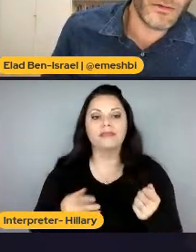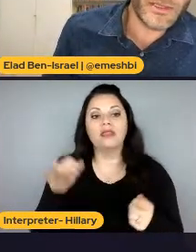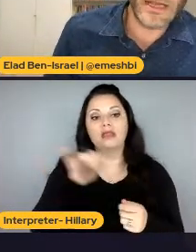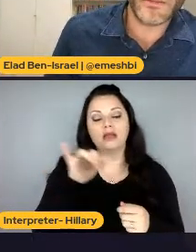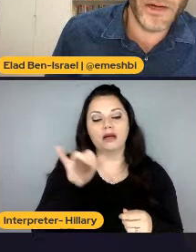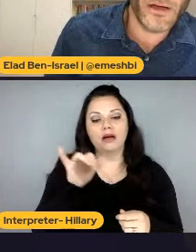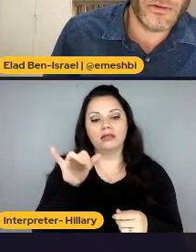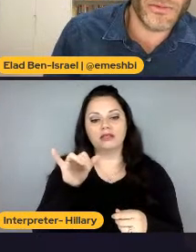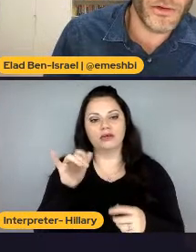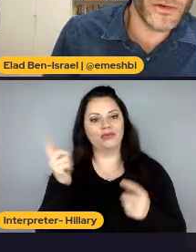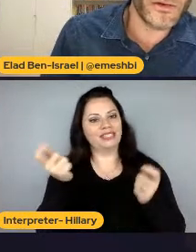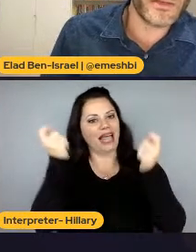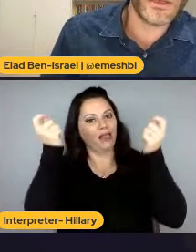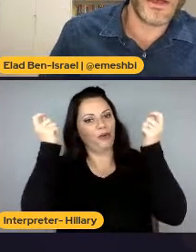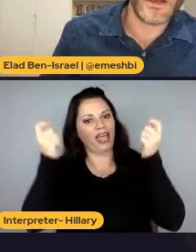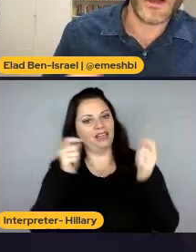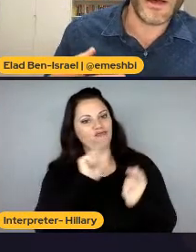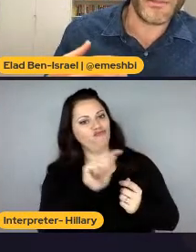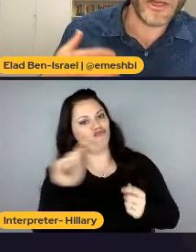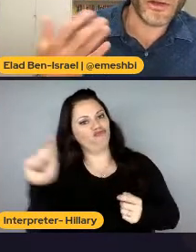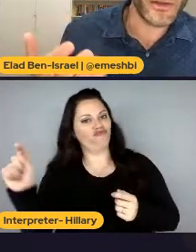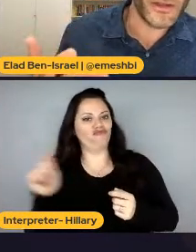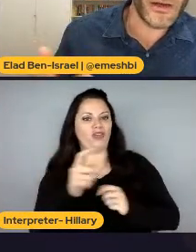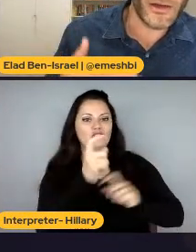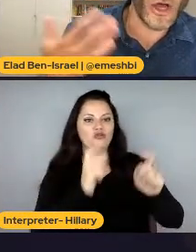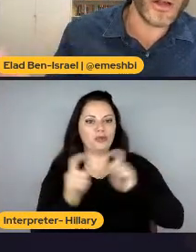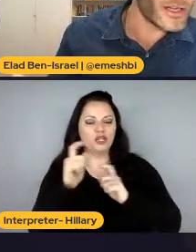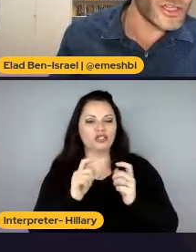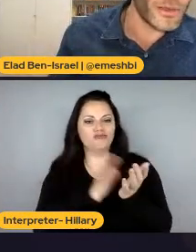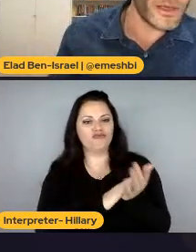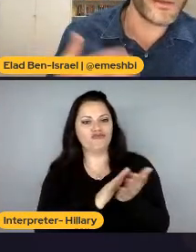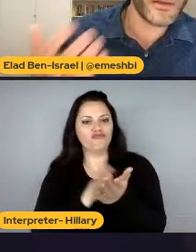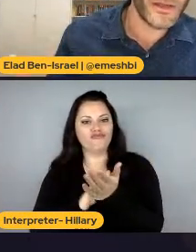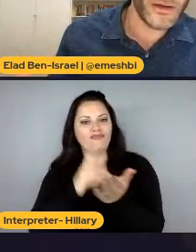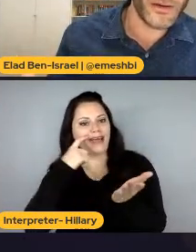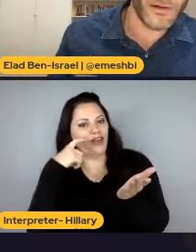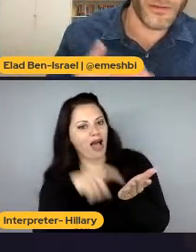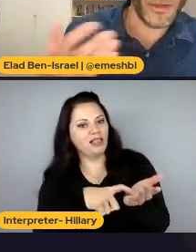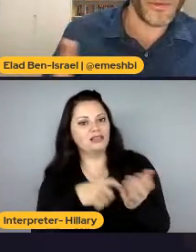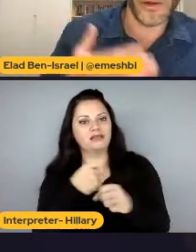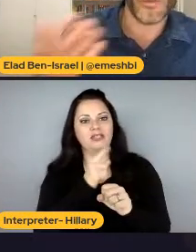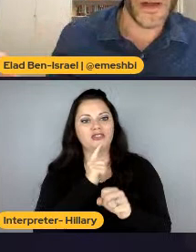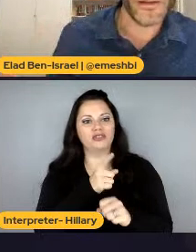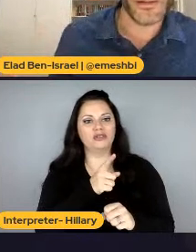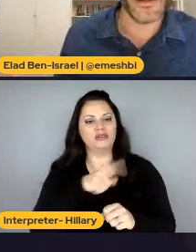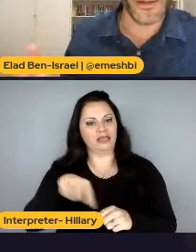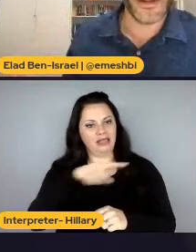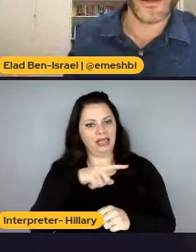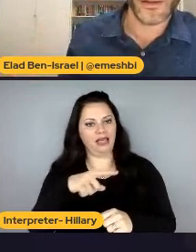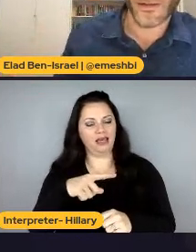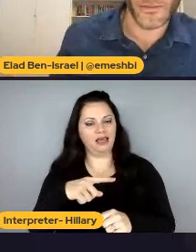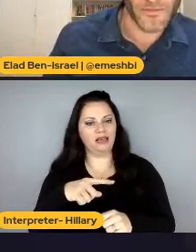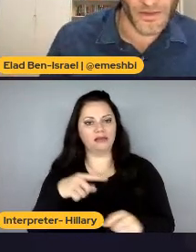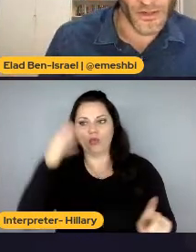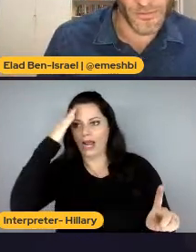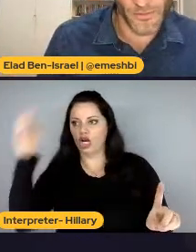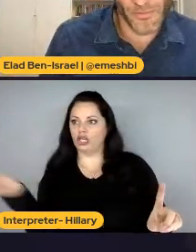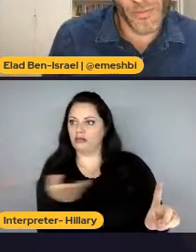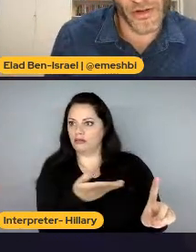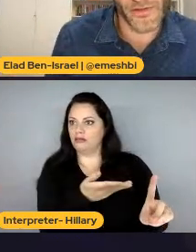also, celebrate contributors, make sure that they're acknowledged, make sure that people are aware that